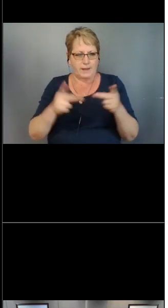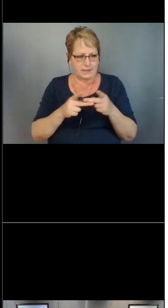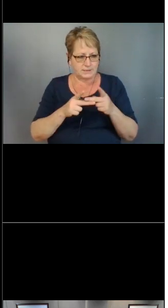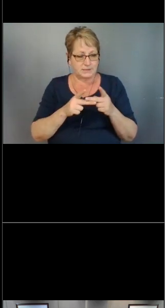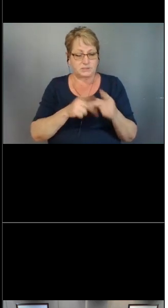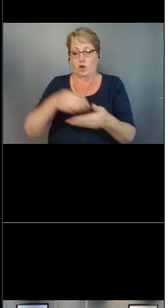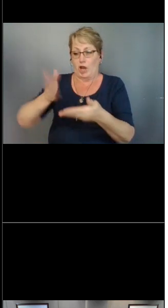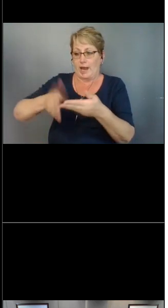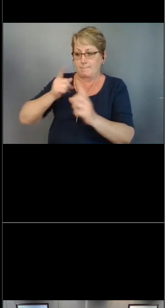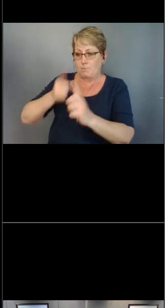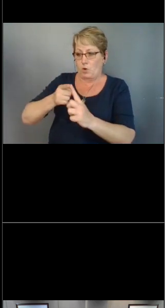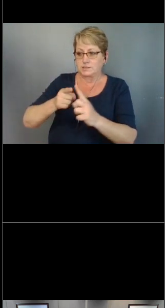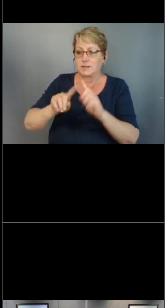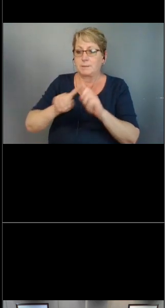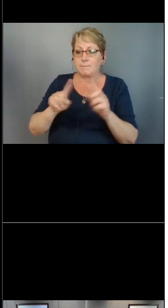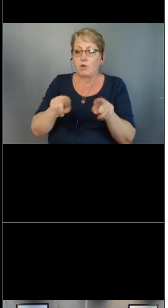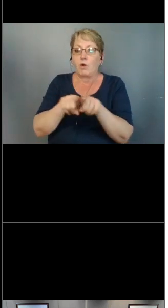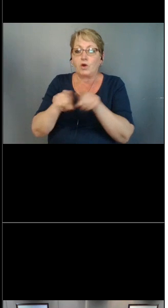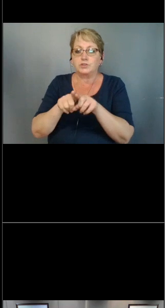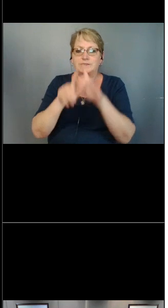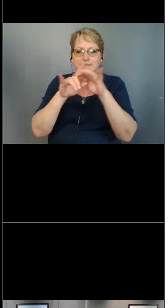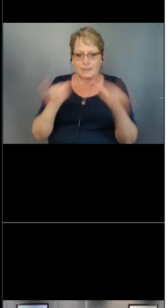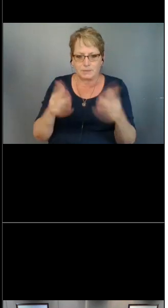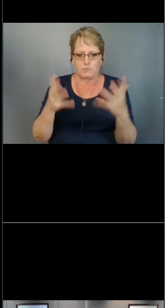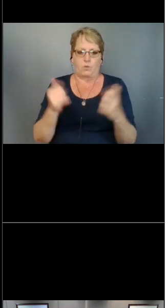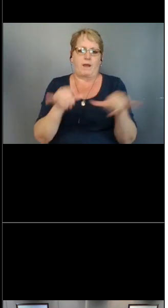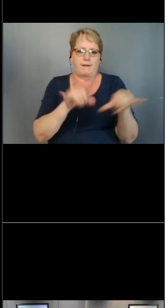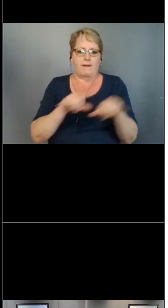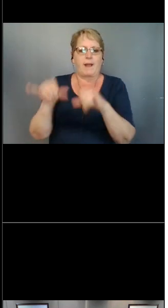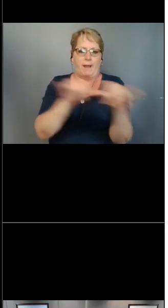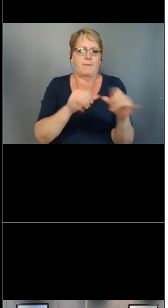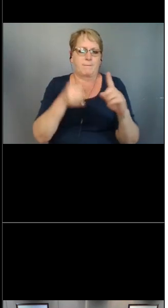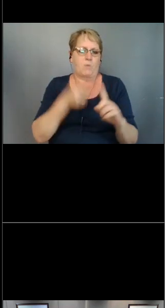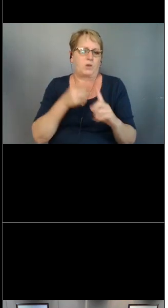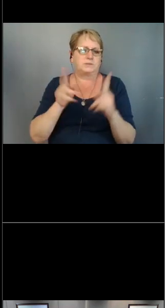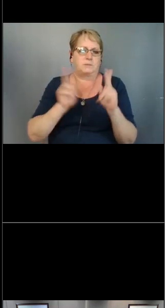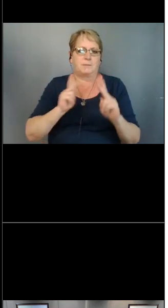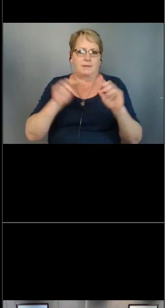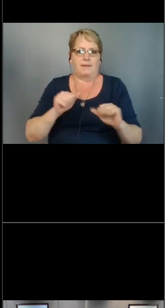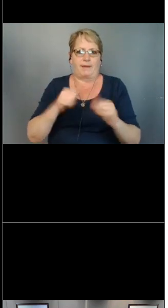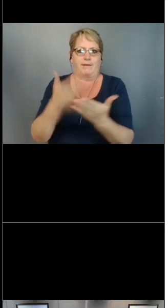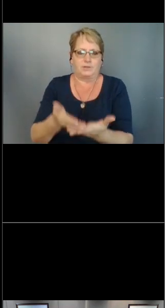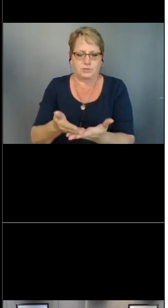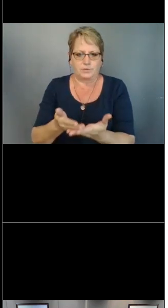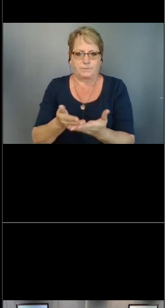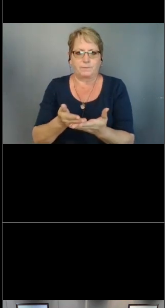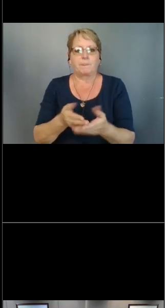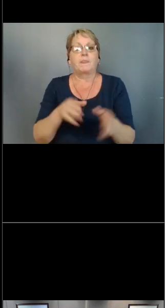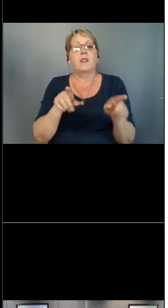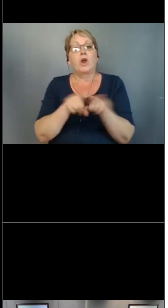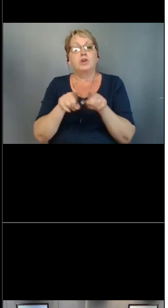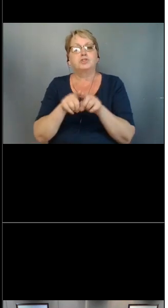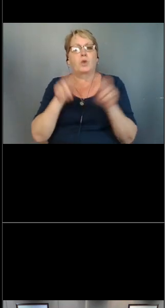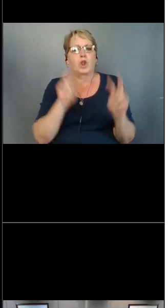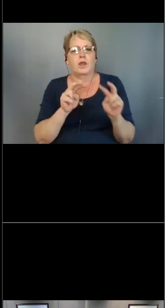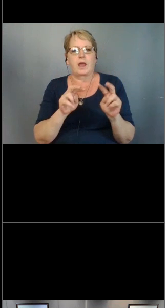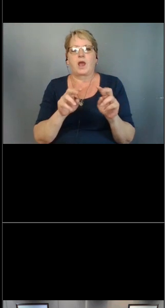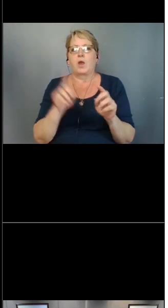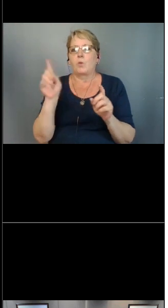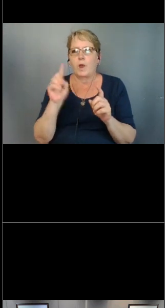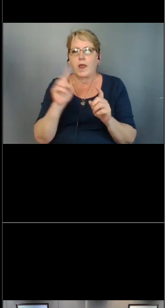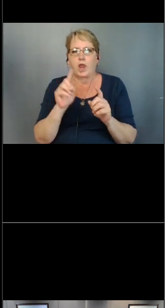while still creating common layover locations for smoother transfer activity. Additionally, we examined broader frequency changes to better match